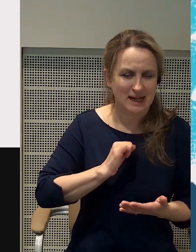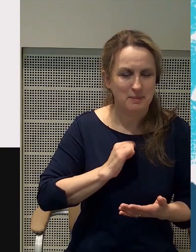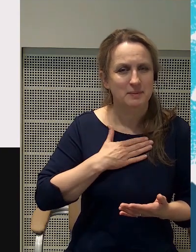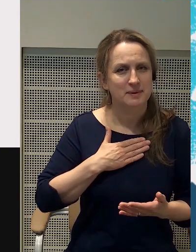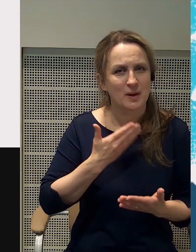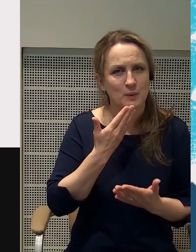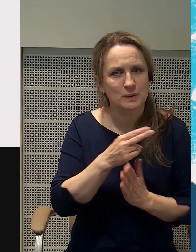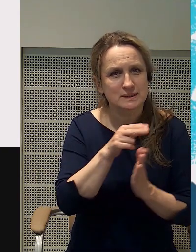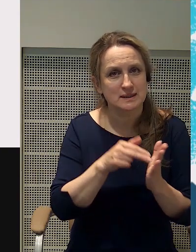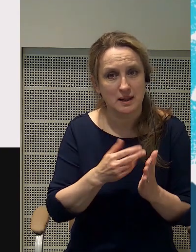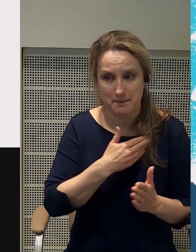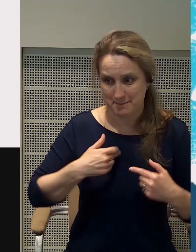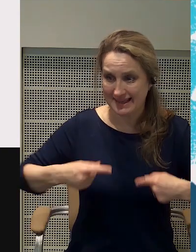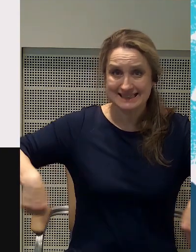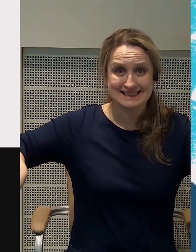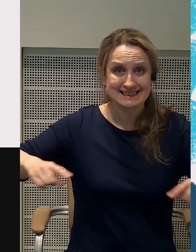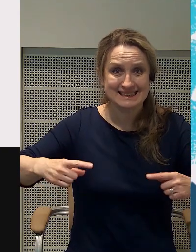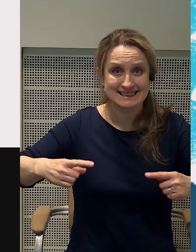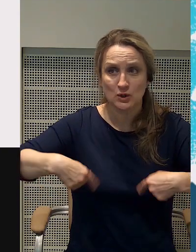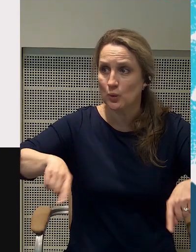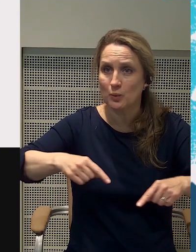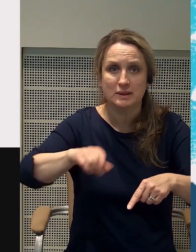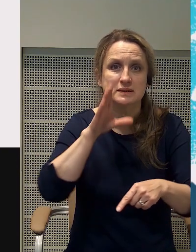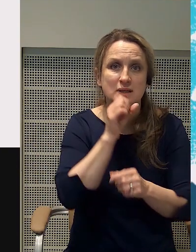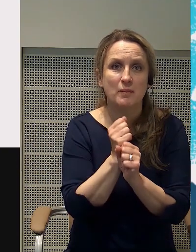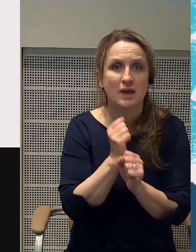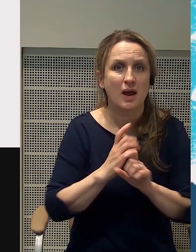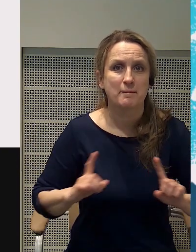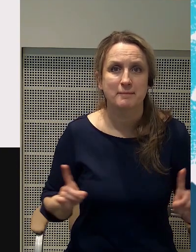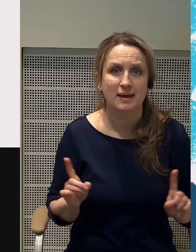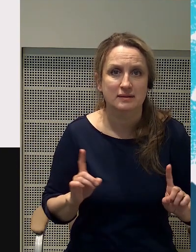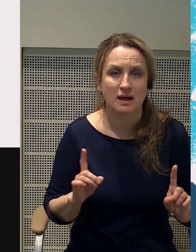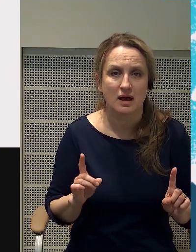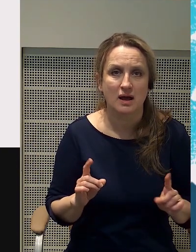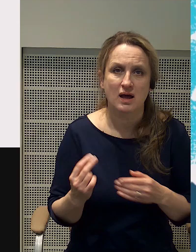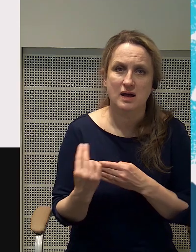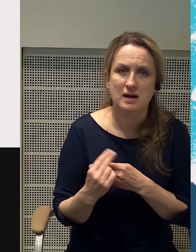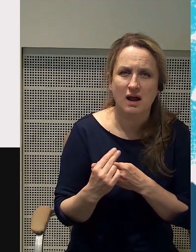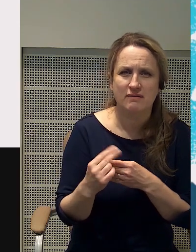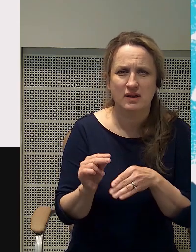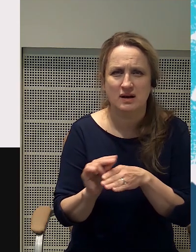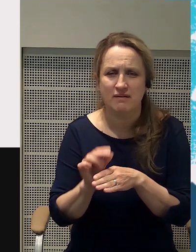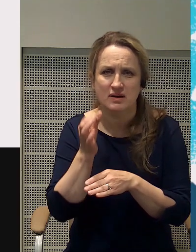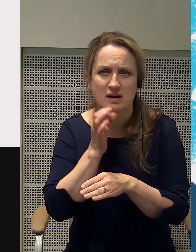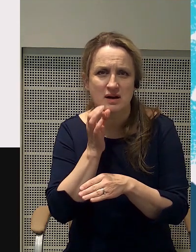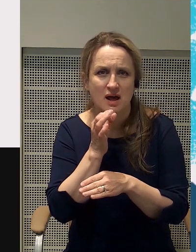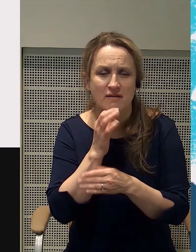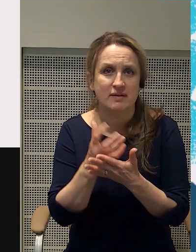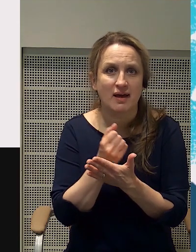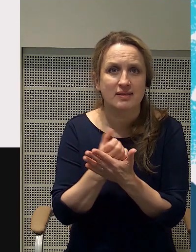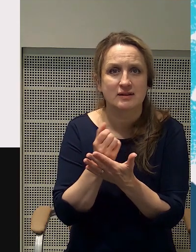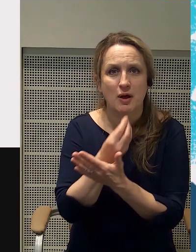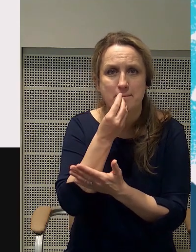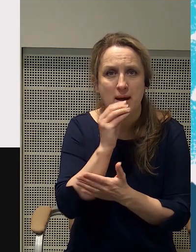equitable access to treatments in rare diseases in countries like Estonia. And for that, I want